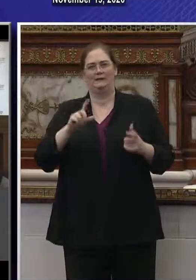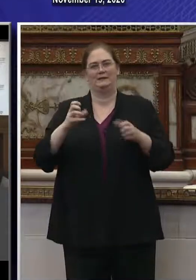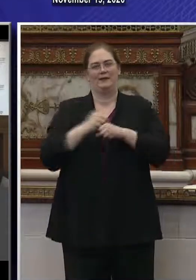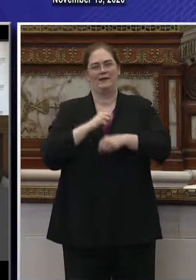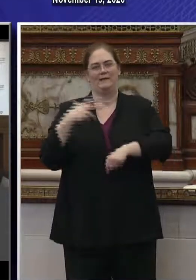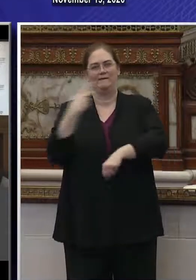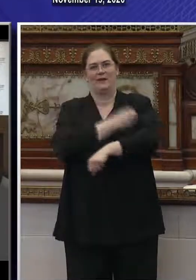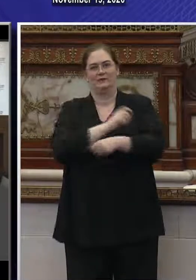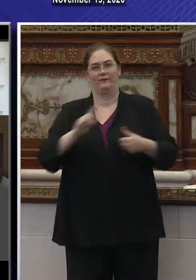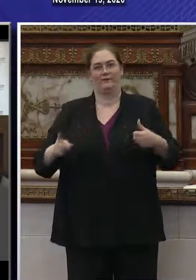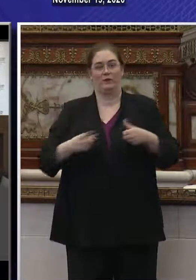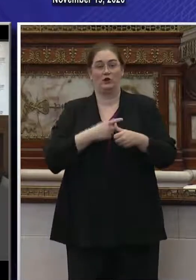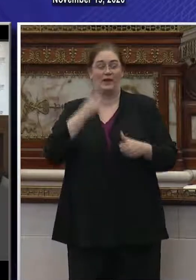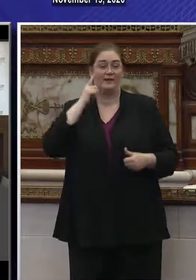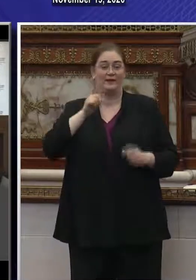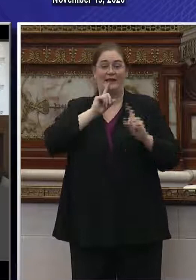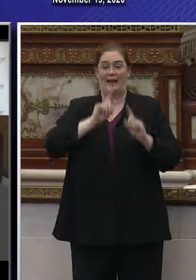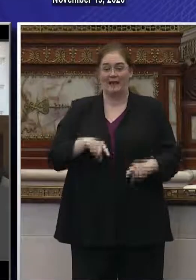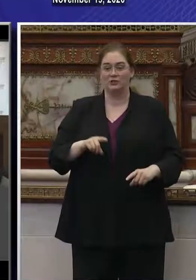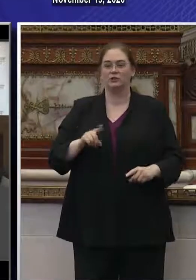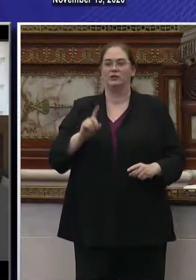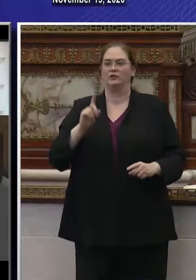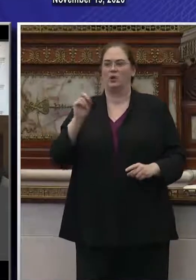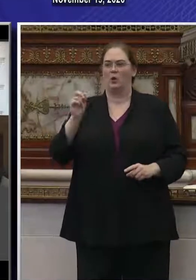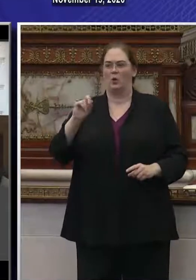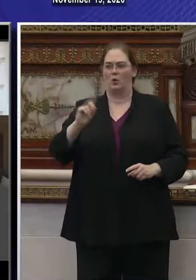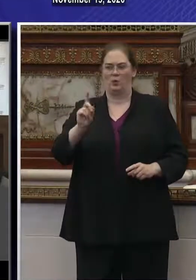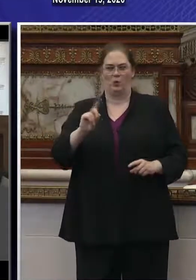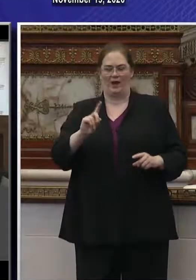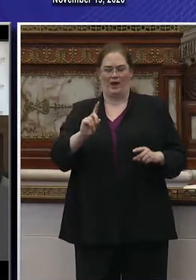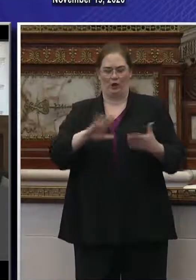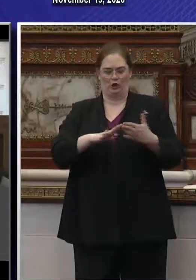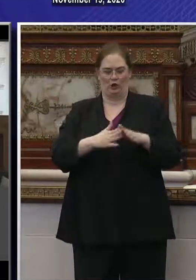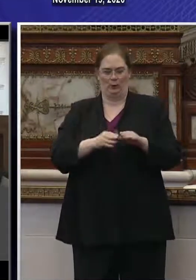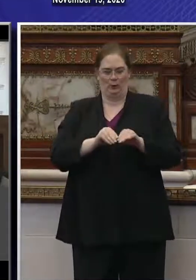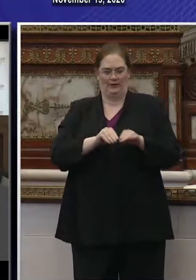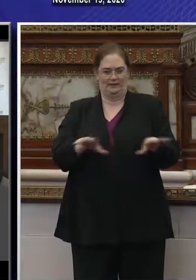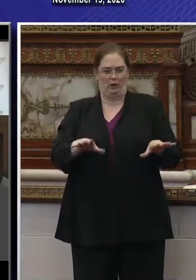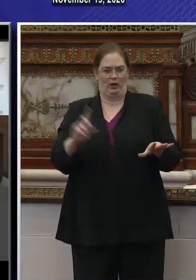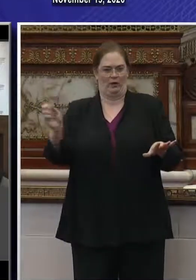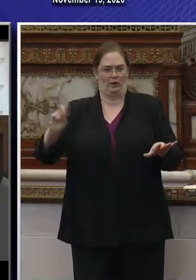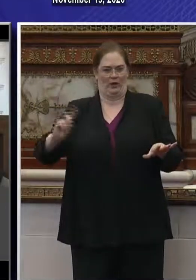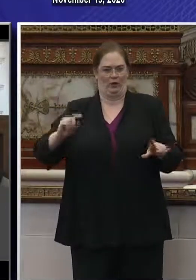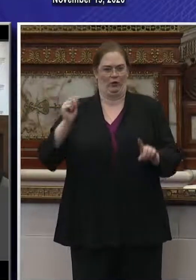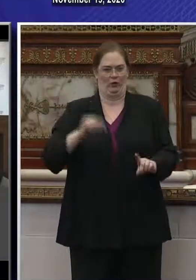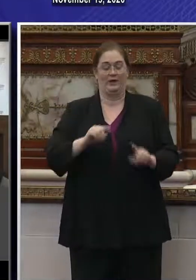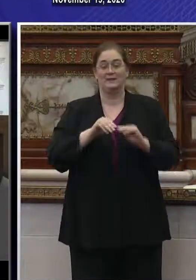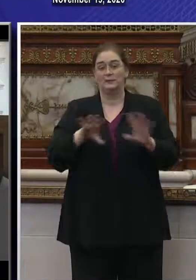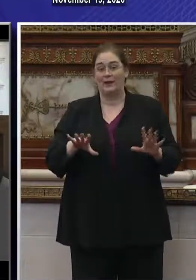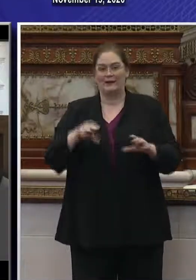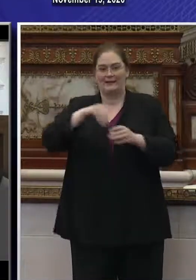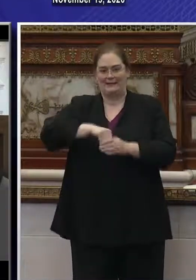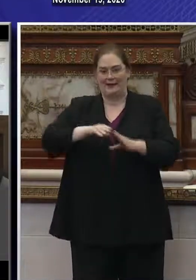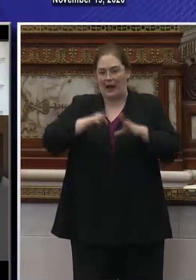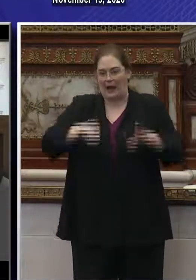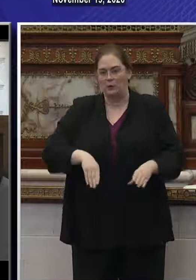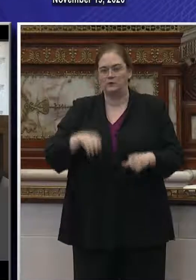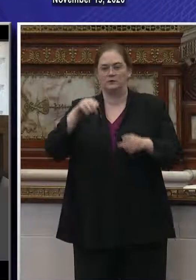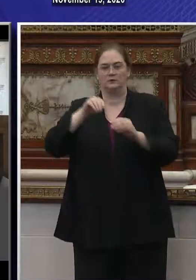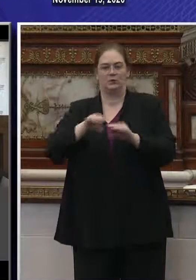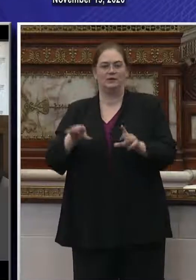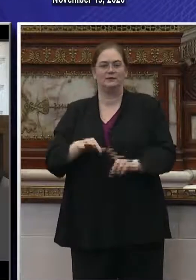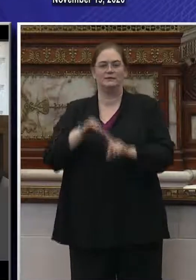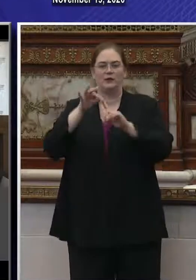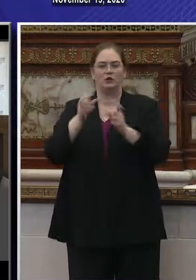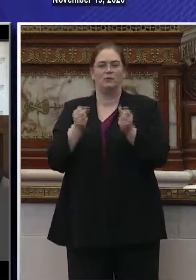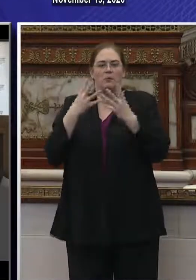first. And I think the answer lies in where is currently the community transmission. And it's spreading in households, it's spreading especially